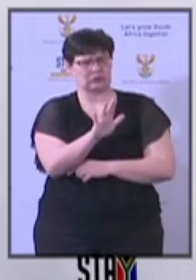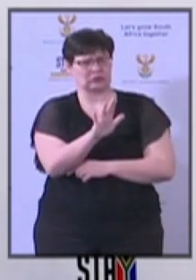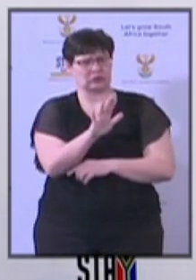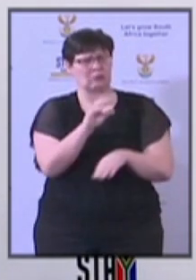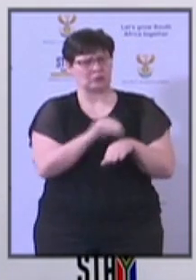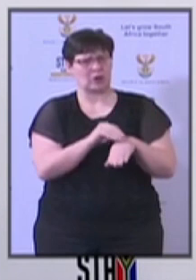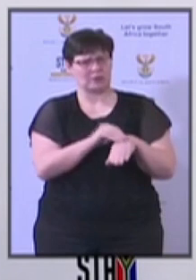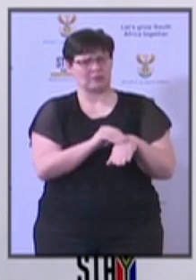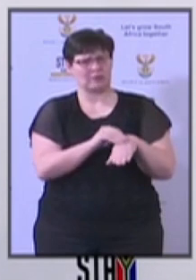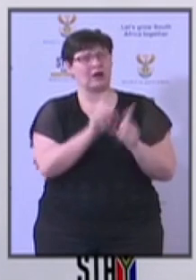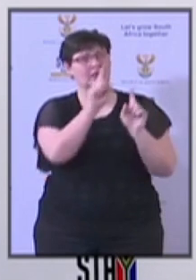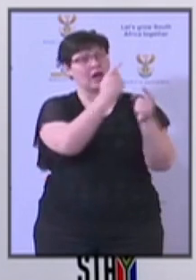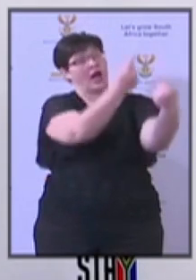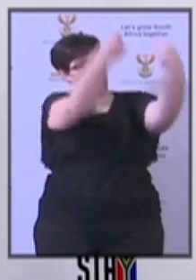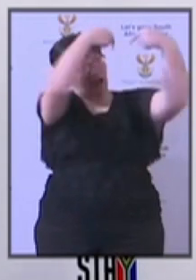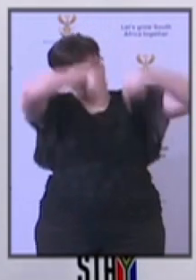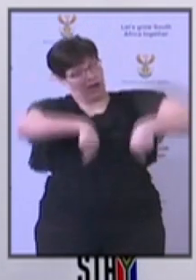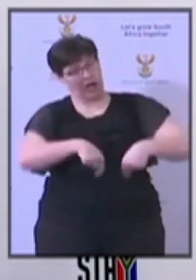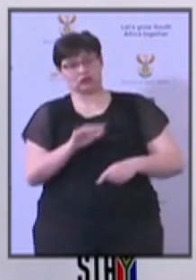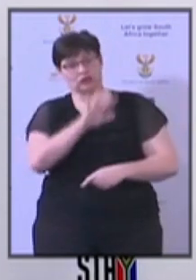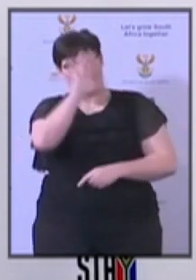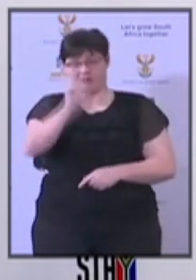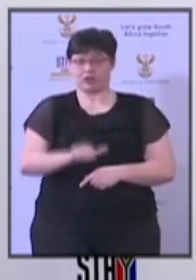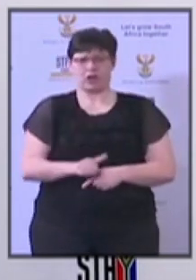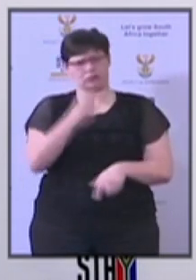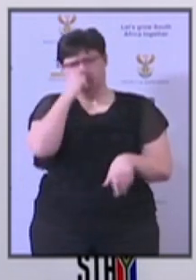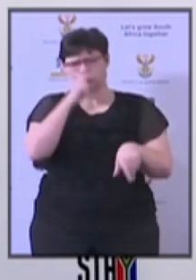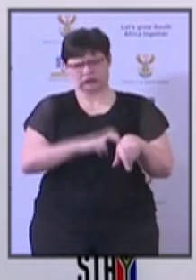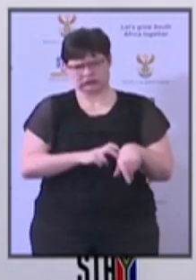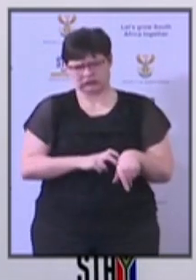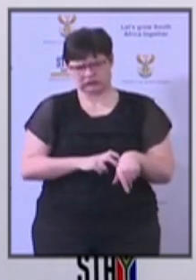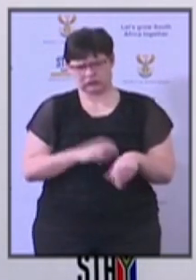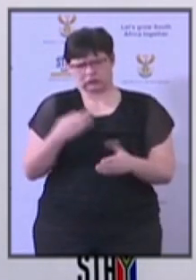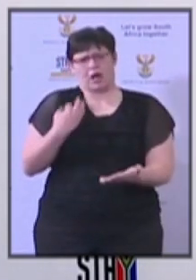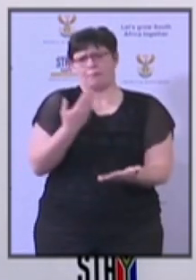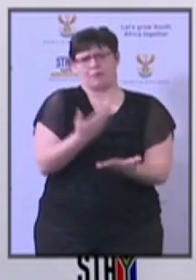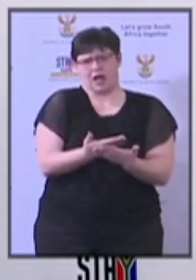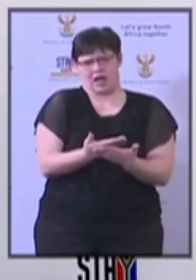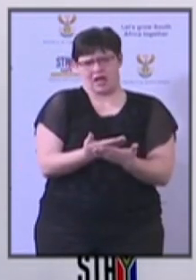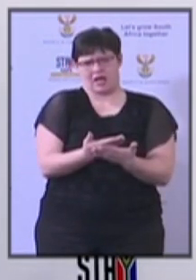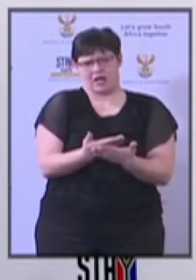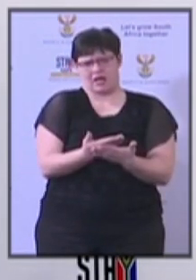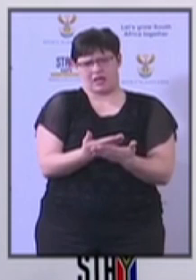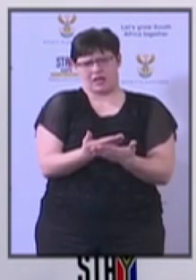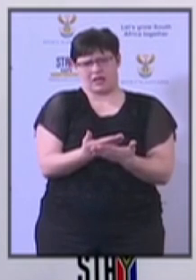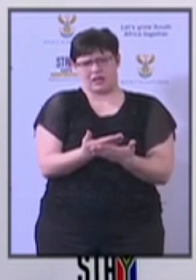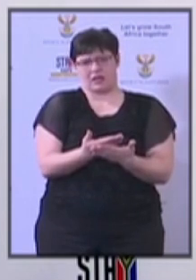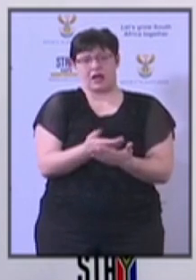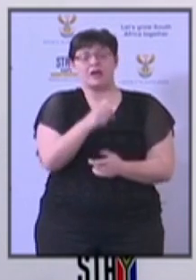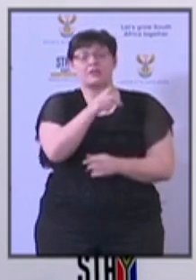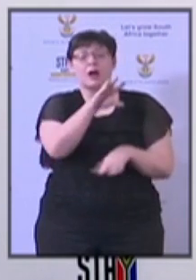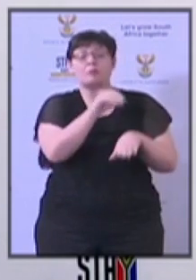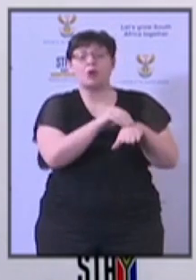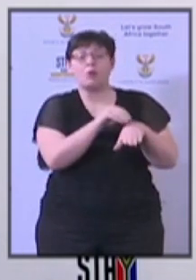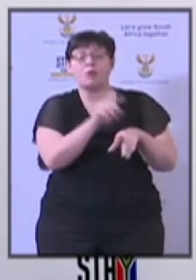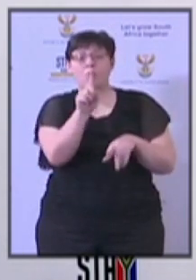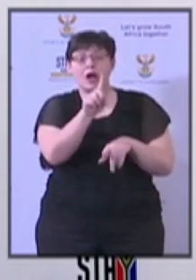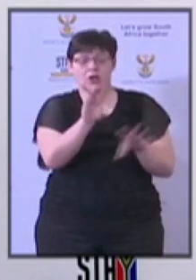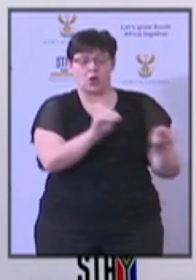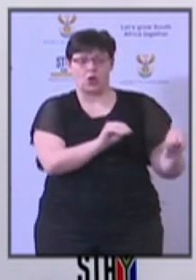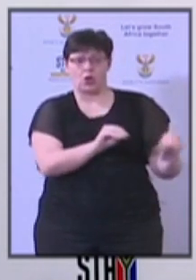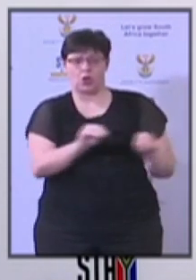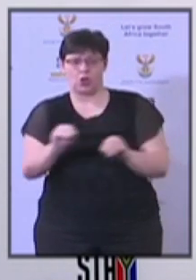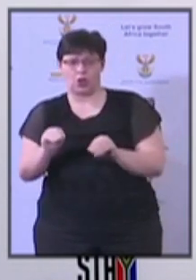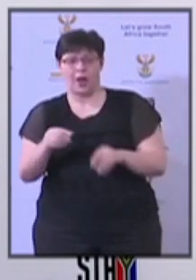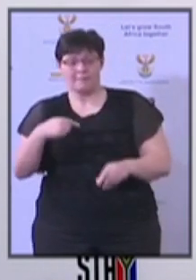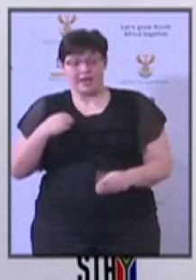People don't have to come back to South Africa to apply for a passport when they're overseas. The issue here was delay. When you apply